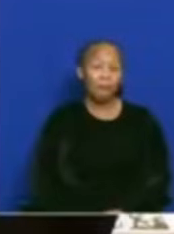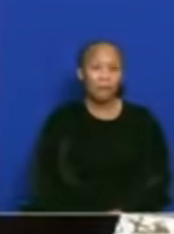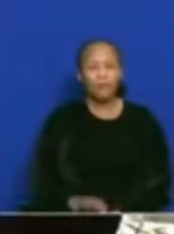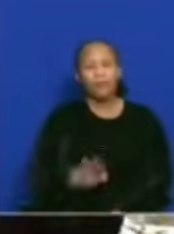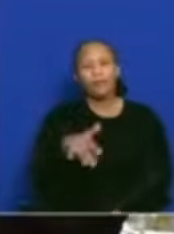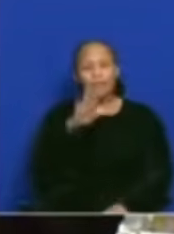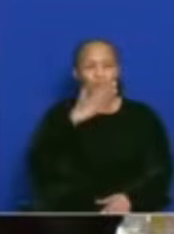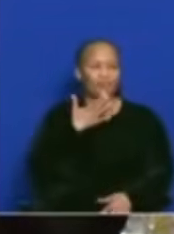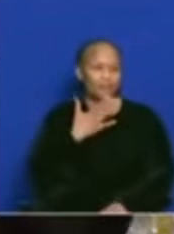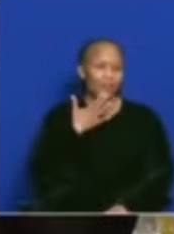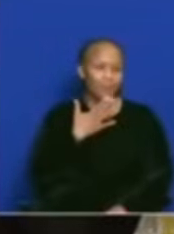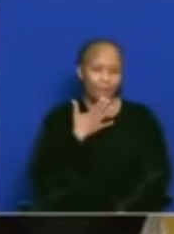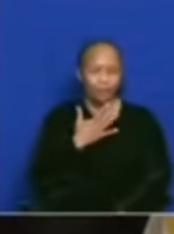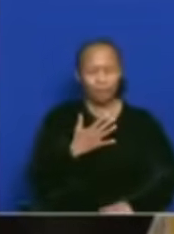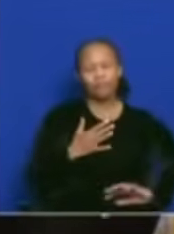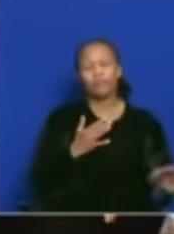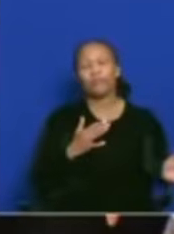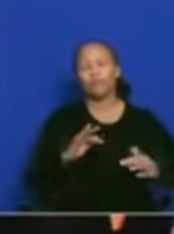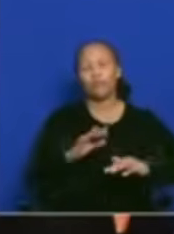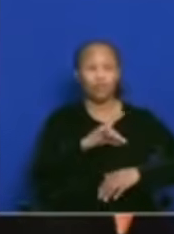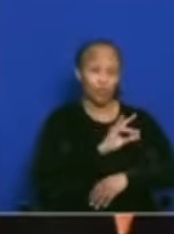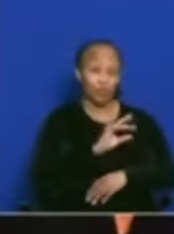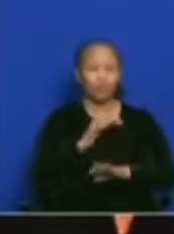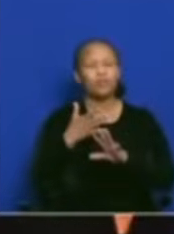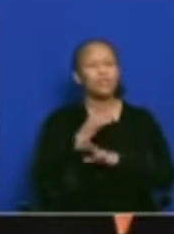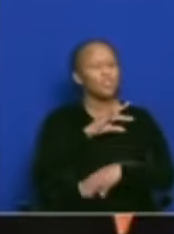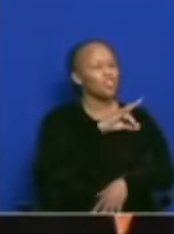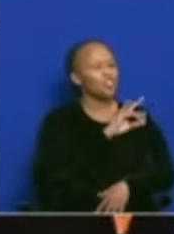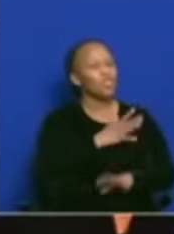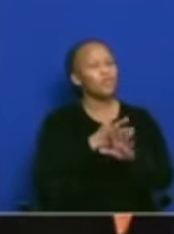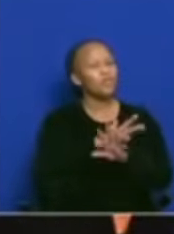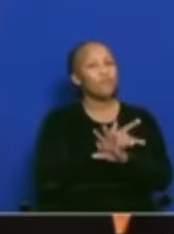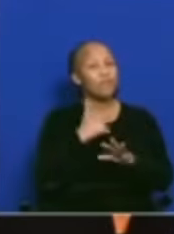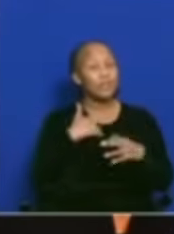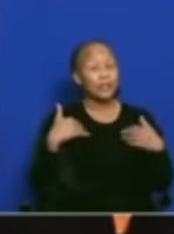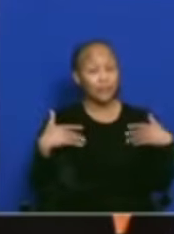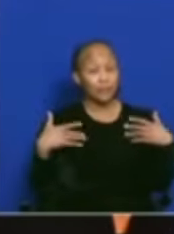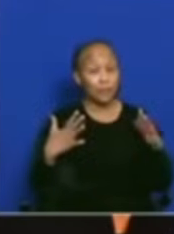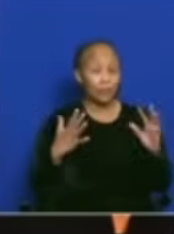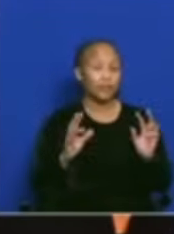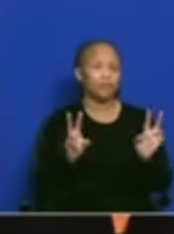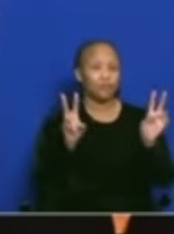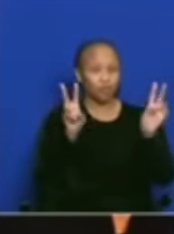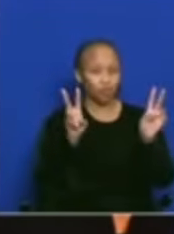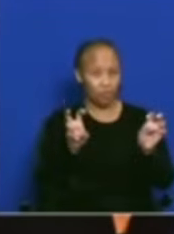topic, I want to, for the record,